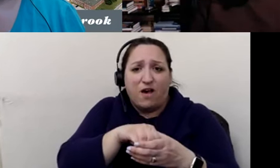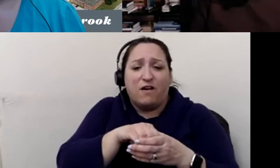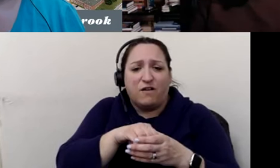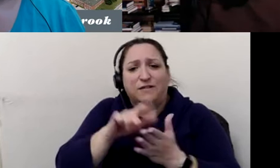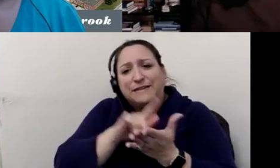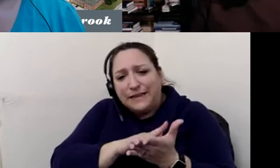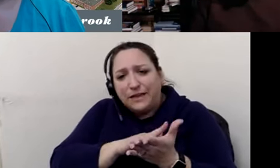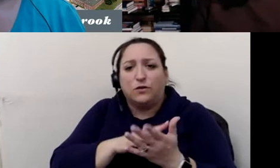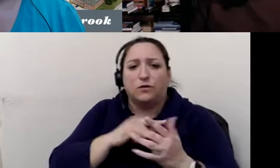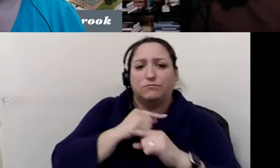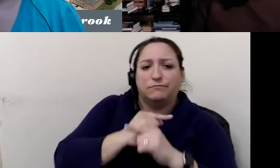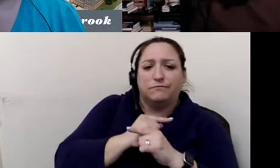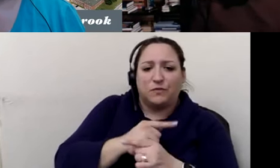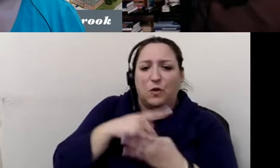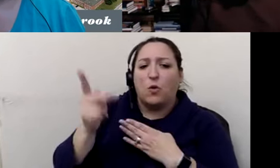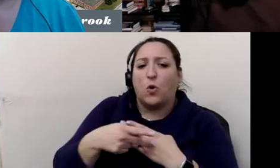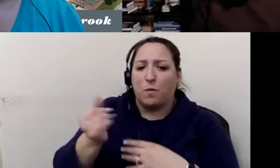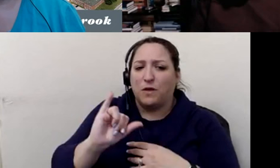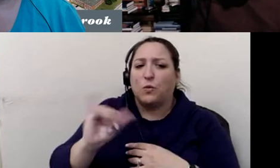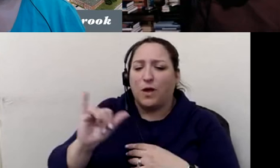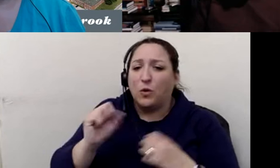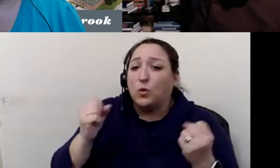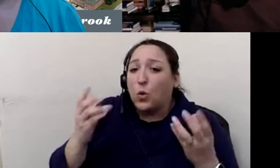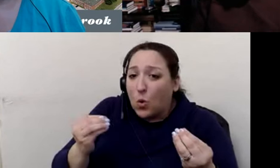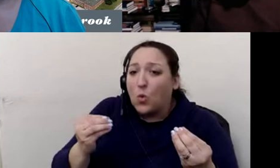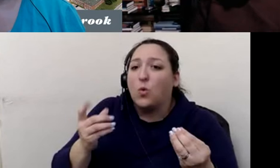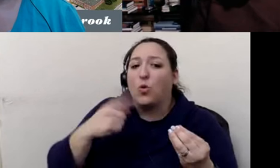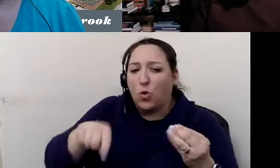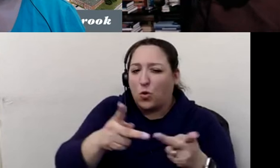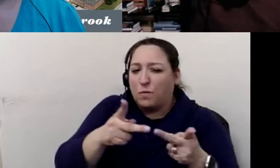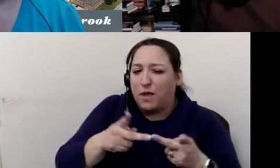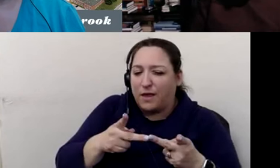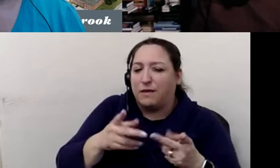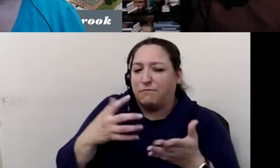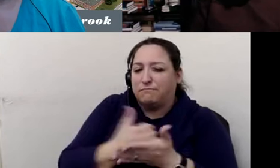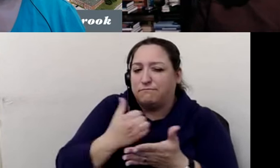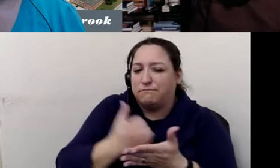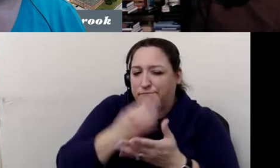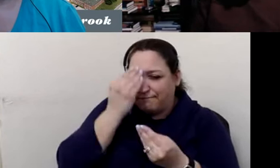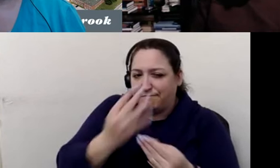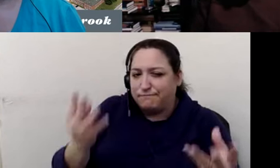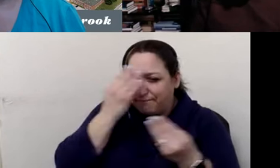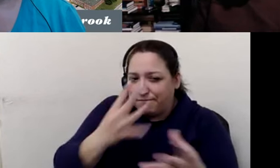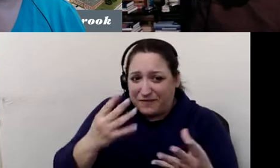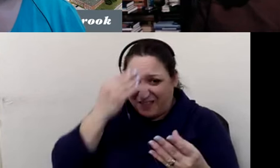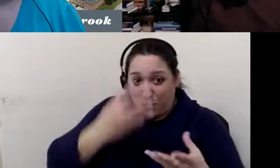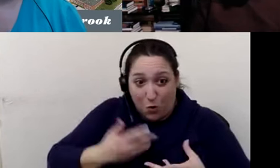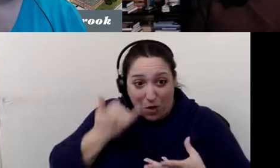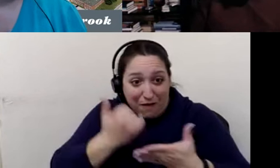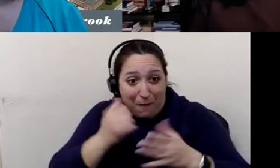legal guardianship program as well. So those entities, and we can get information out in any way, let me know if I can